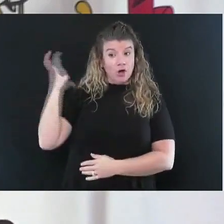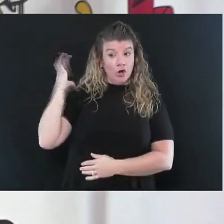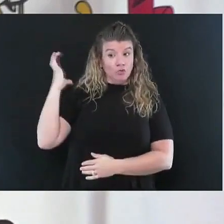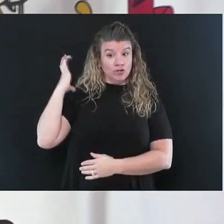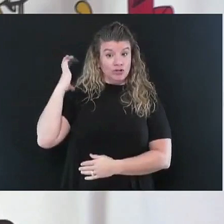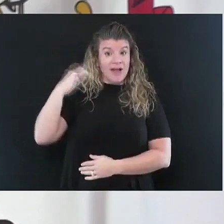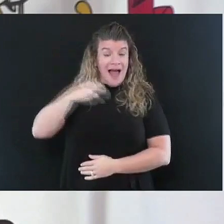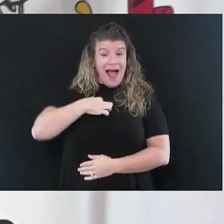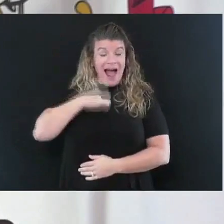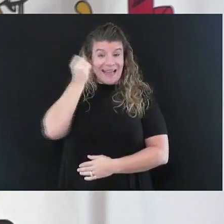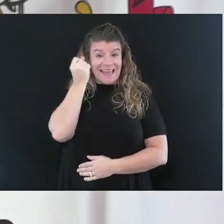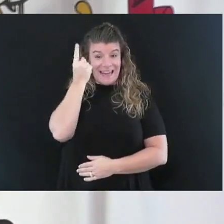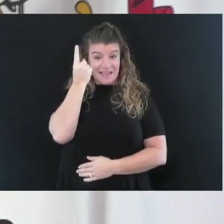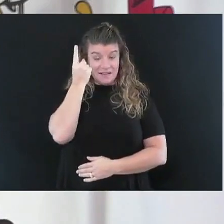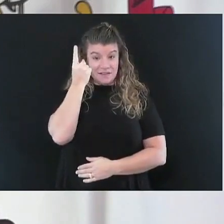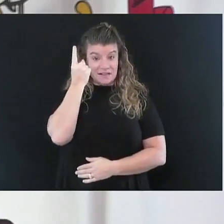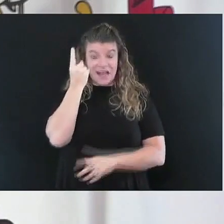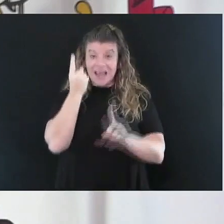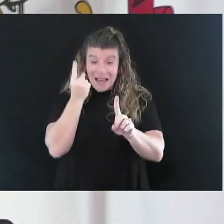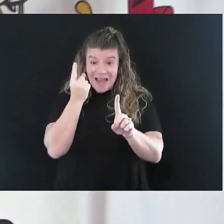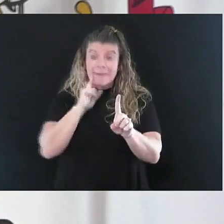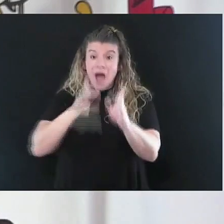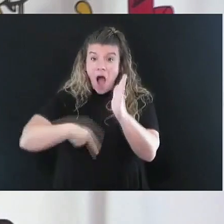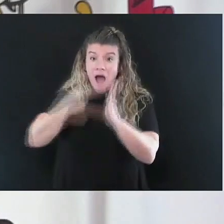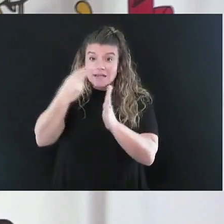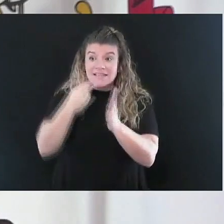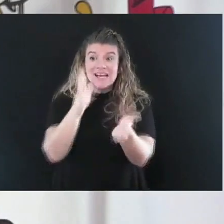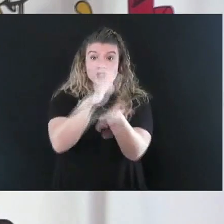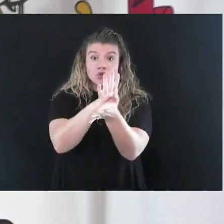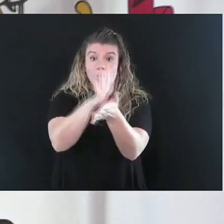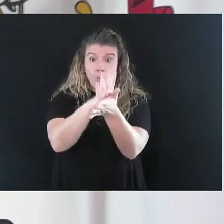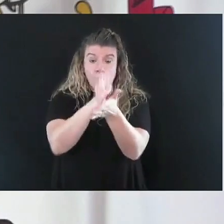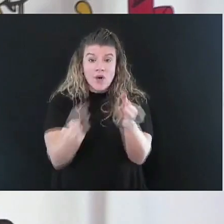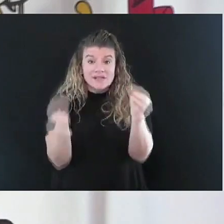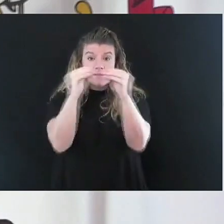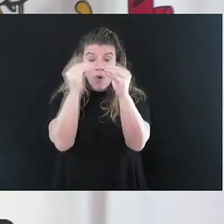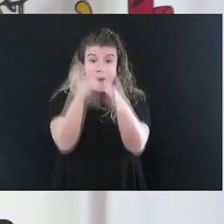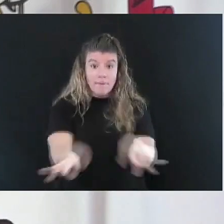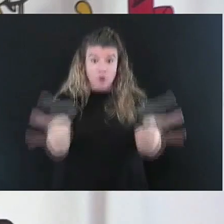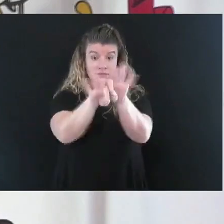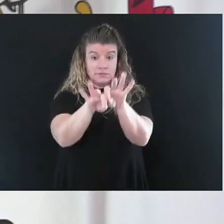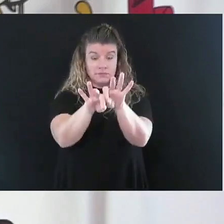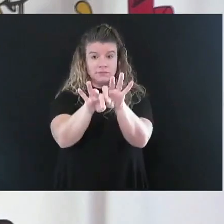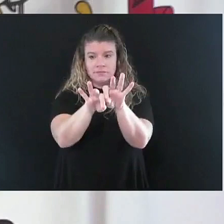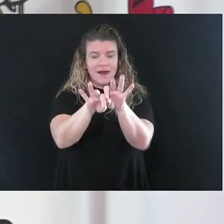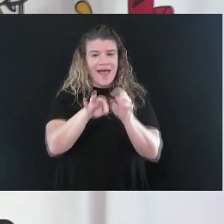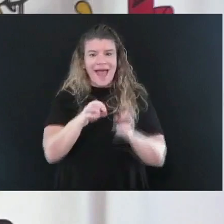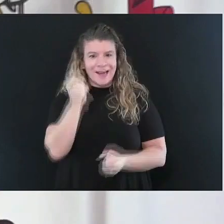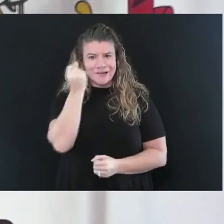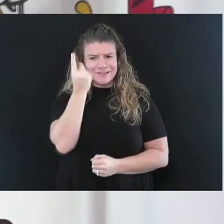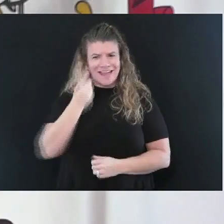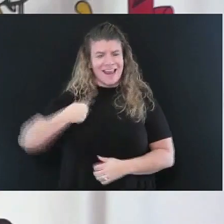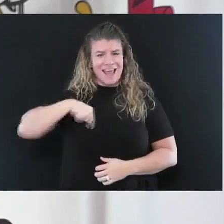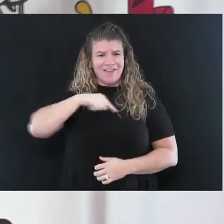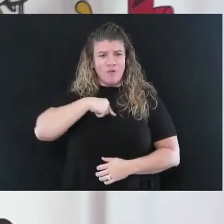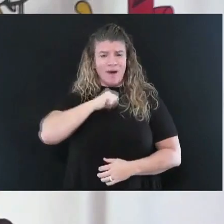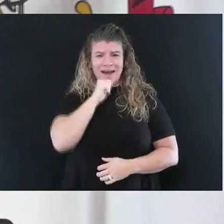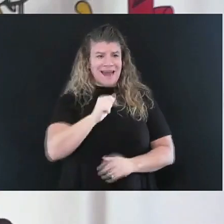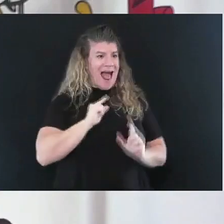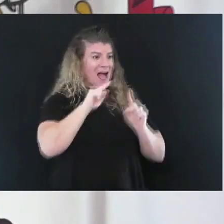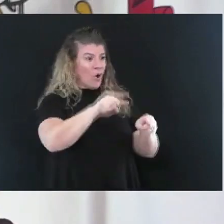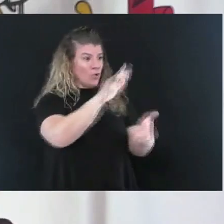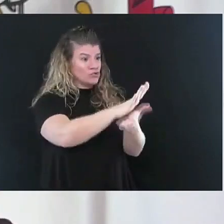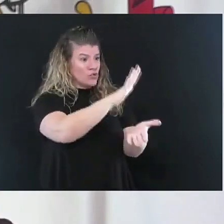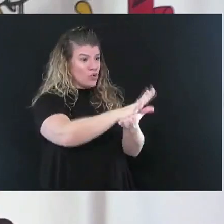it. But school's more important. And surely to goodness, we can't go to school. We don't need to